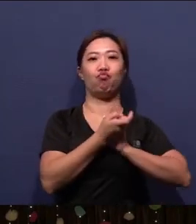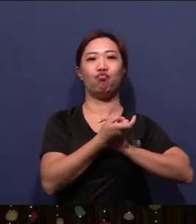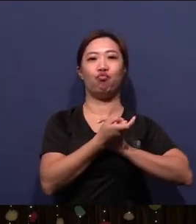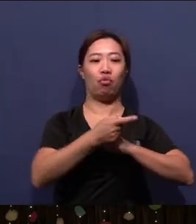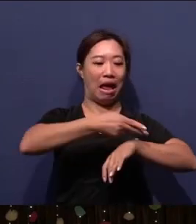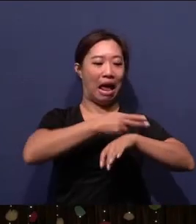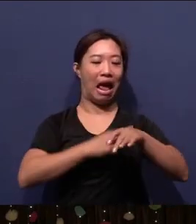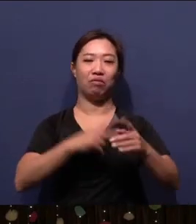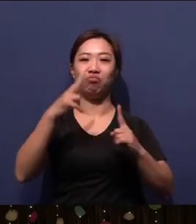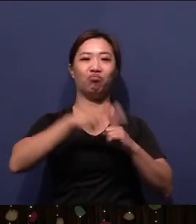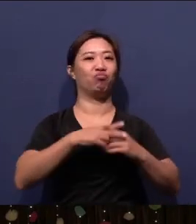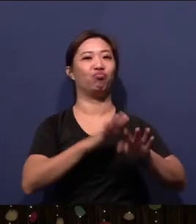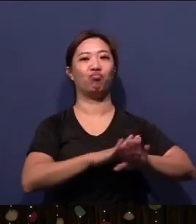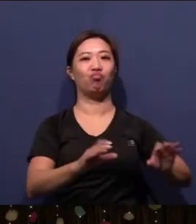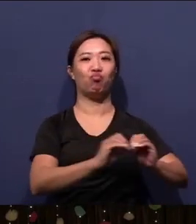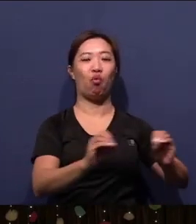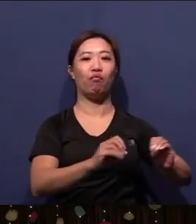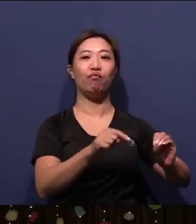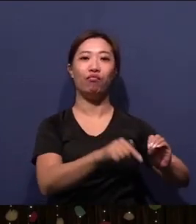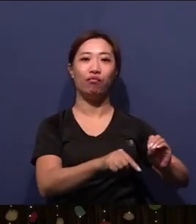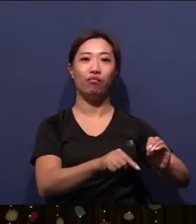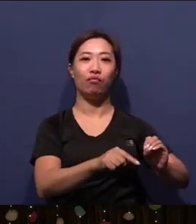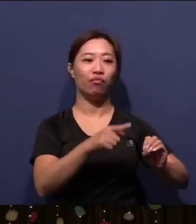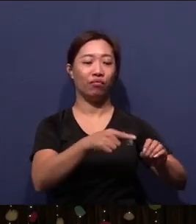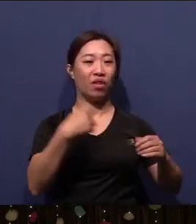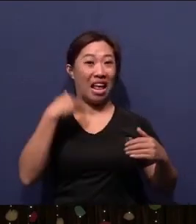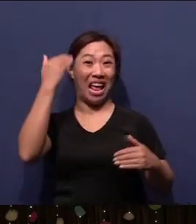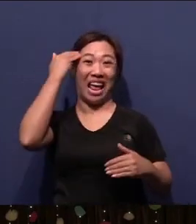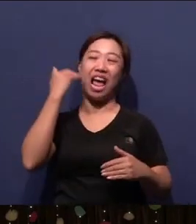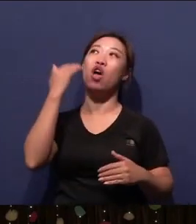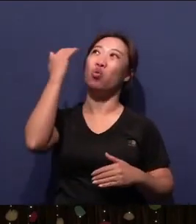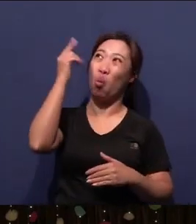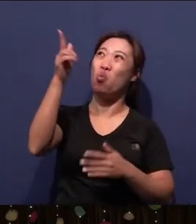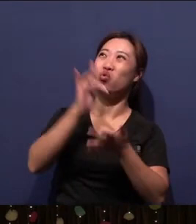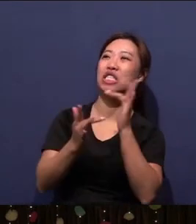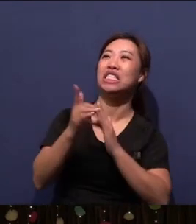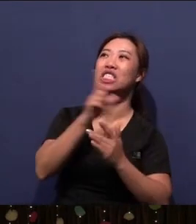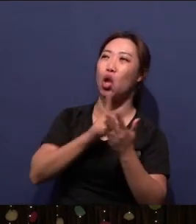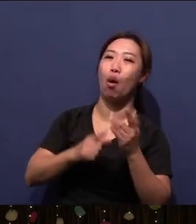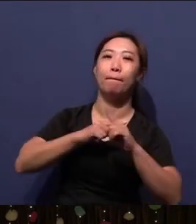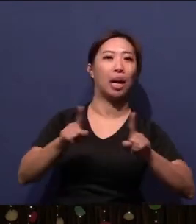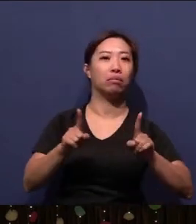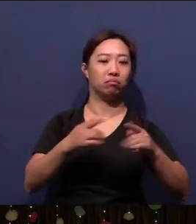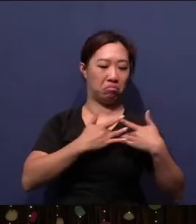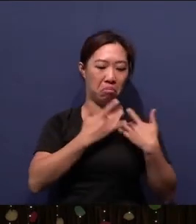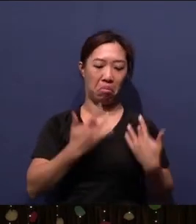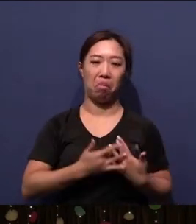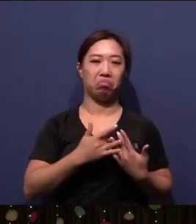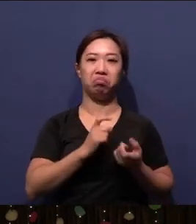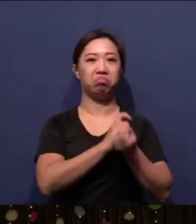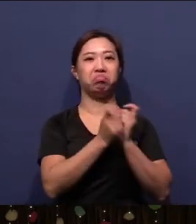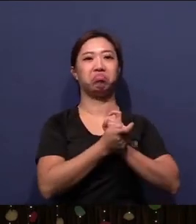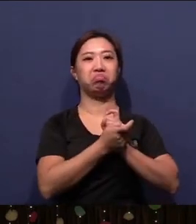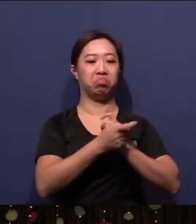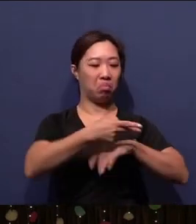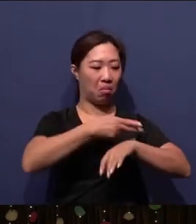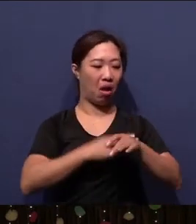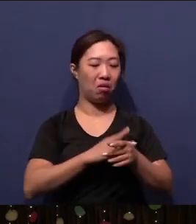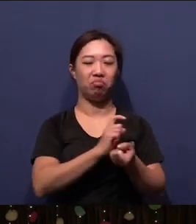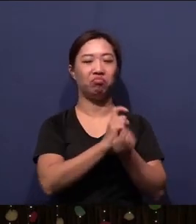hand application. They did not live out this head knowledge that they have of Jesus as Lord in their hearts and in their